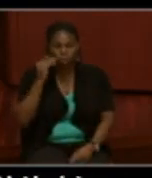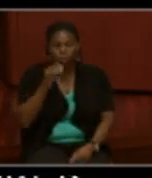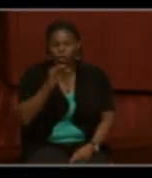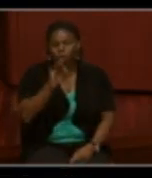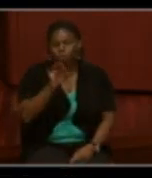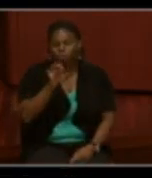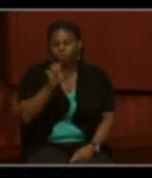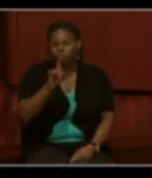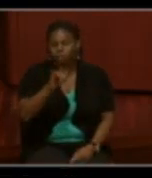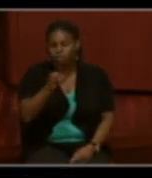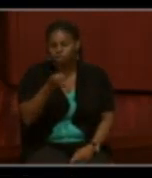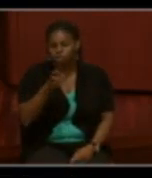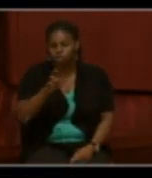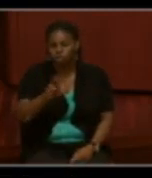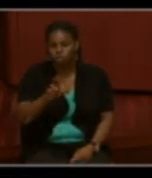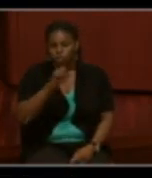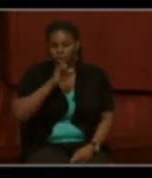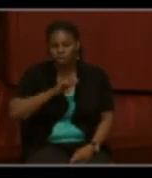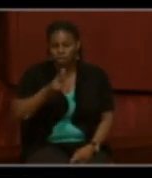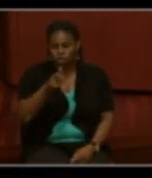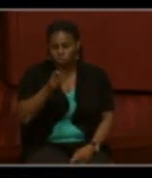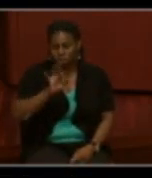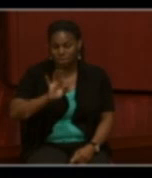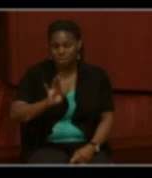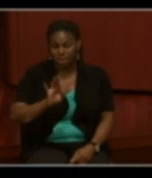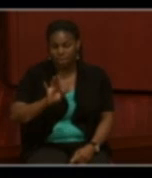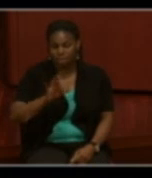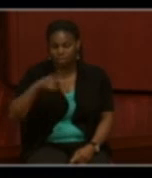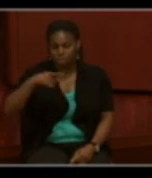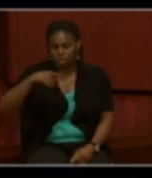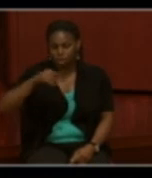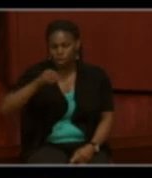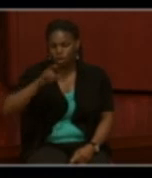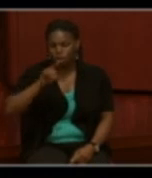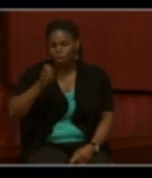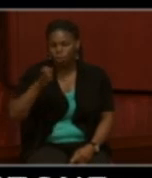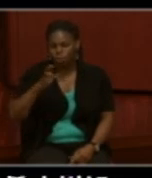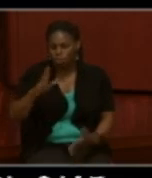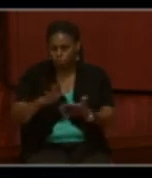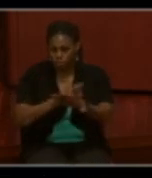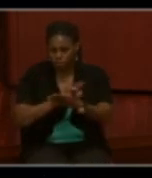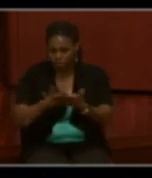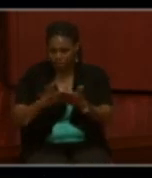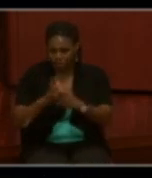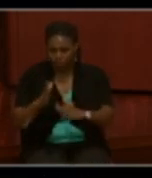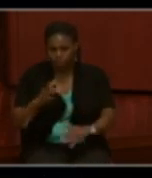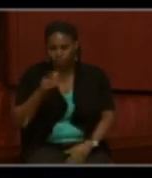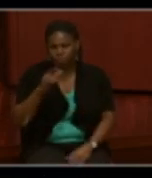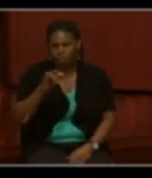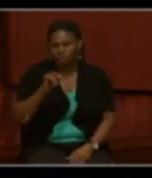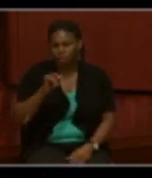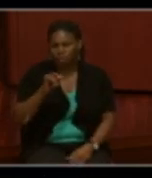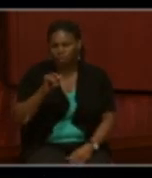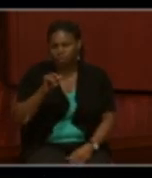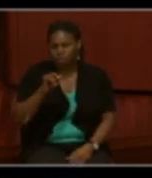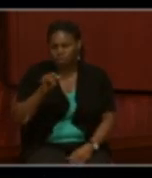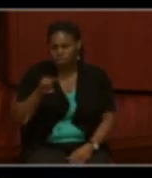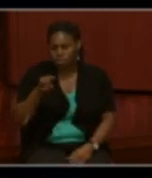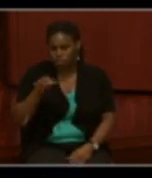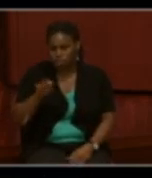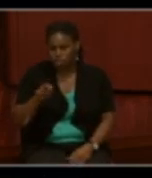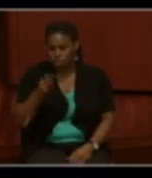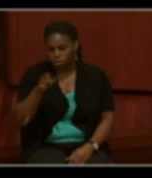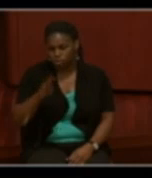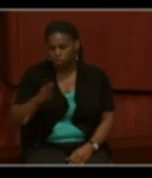Frank H. Overs Jr., age 29, is a porter. Virginia Over, 24, is at home.